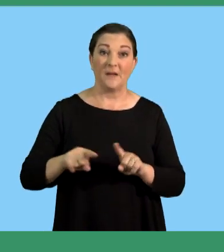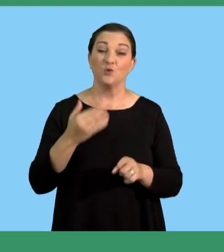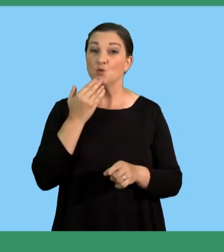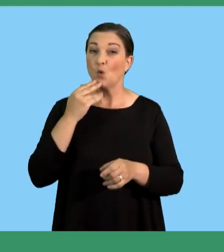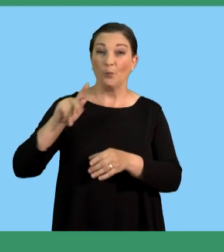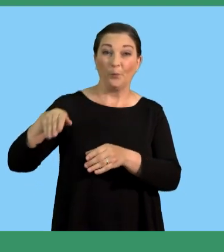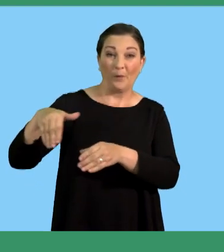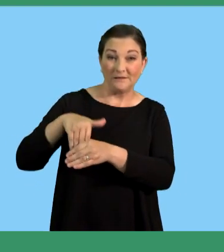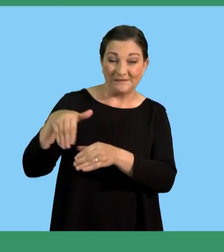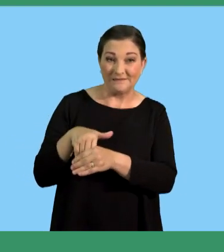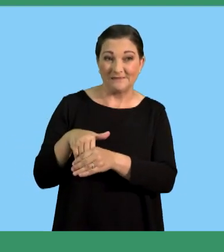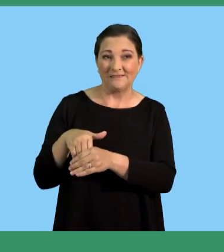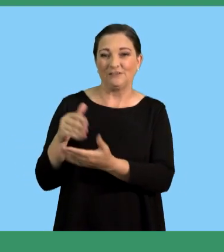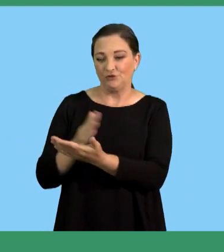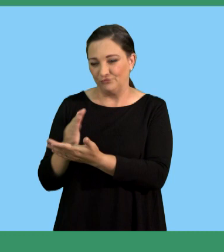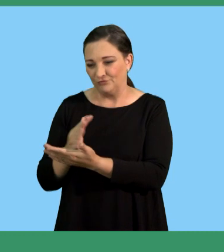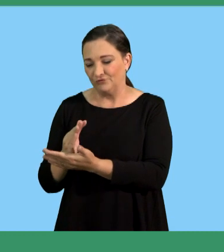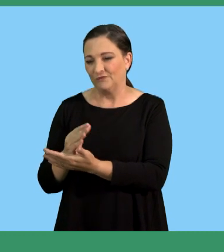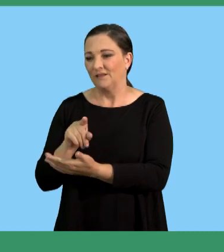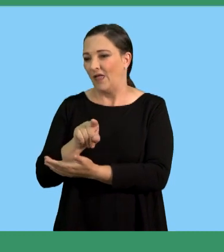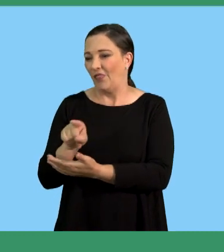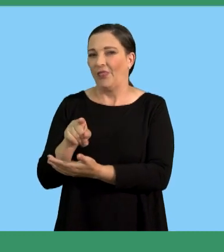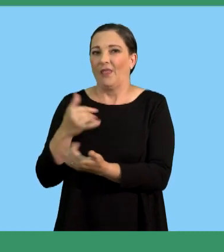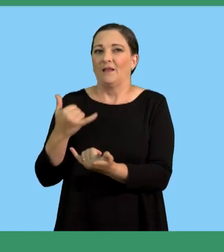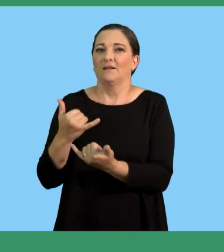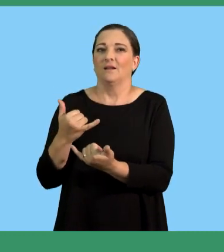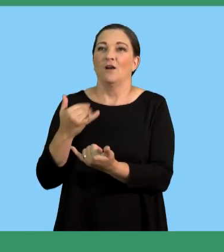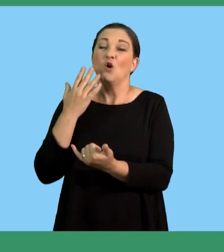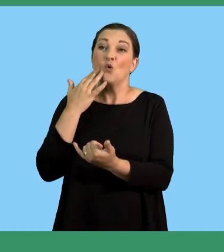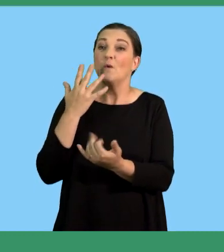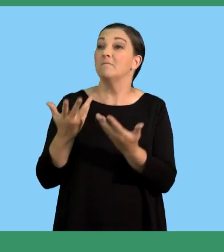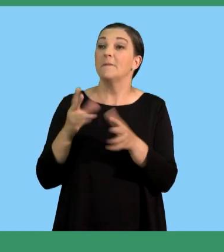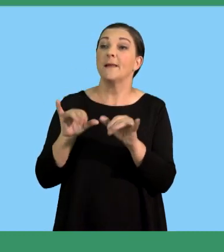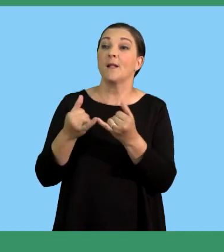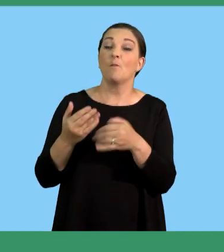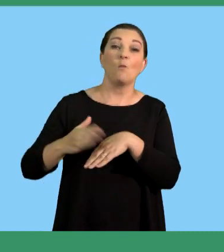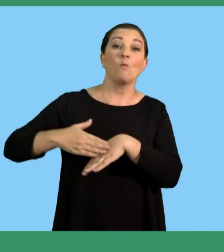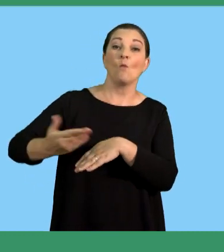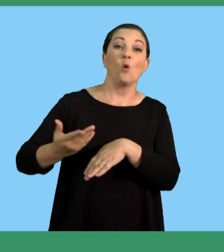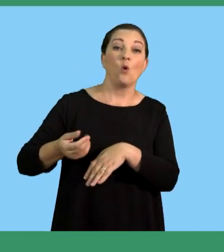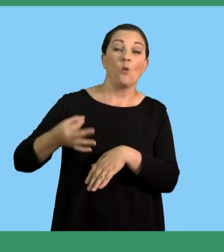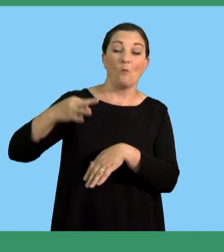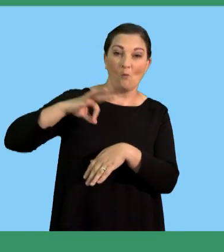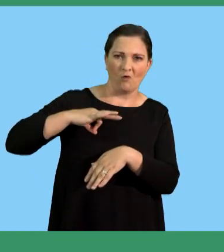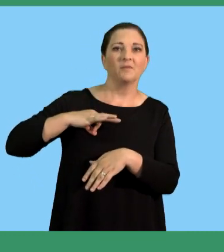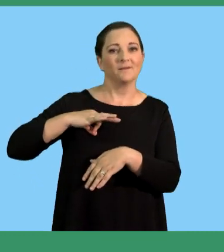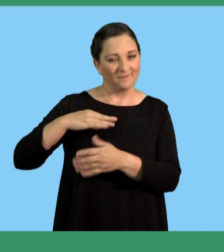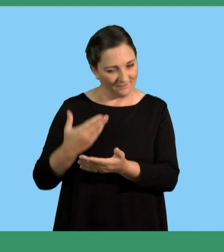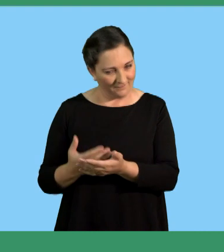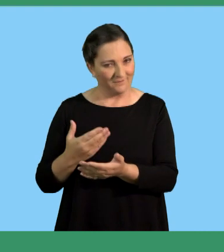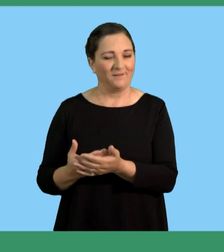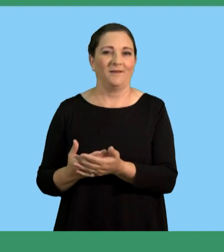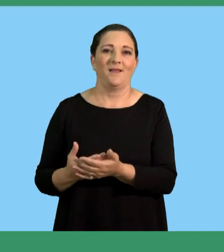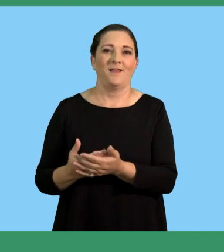that shareholders are entitled to share in any surplus company profit. They can receive more when it comes